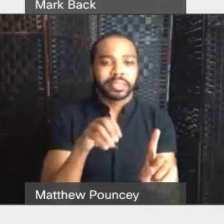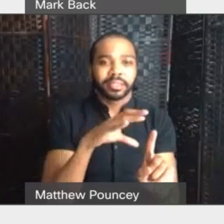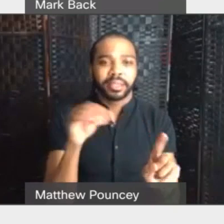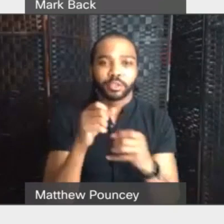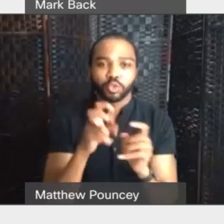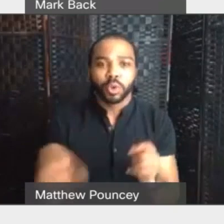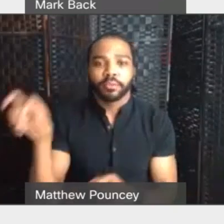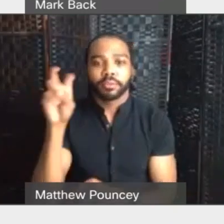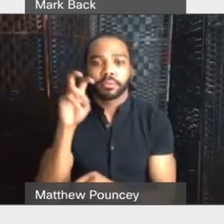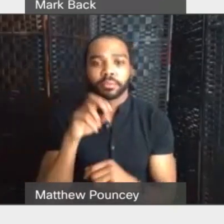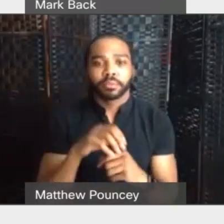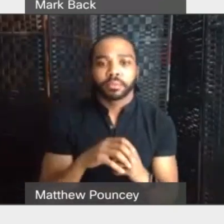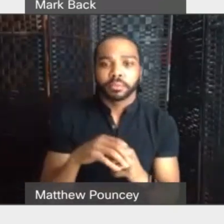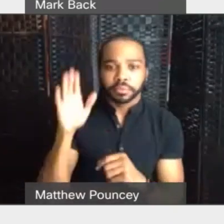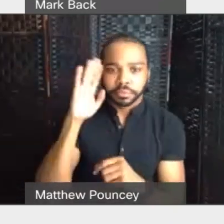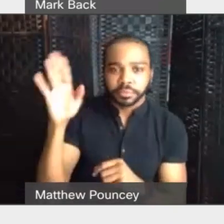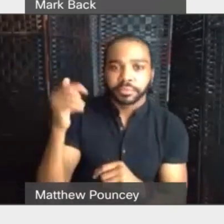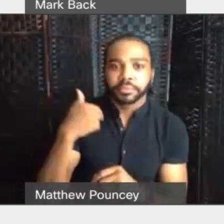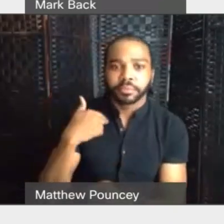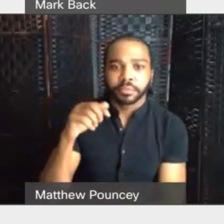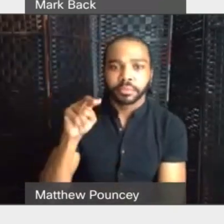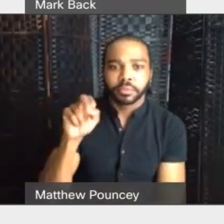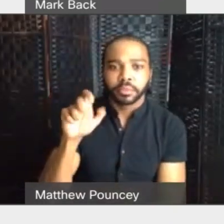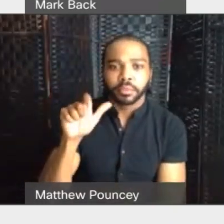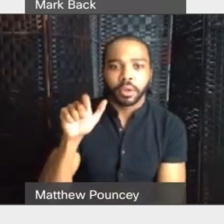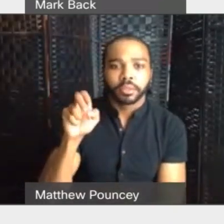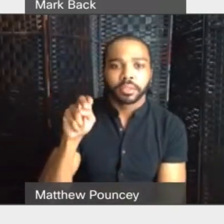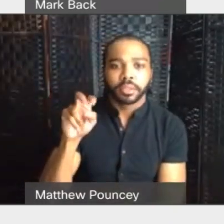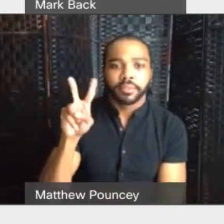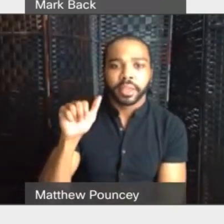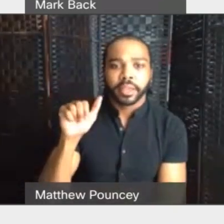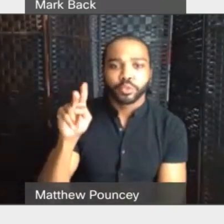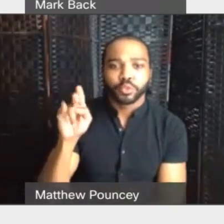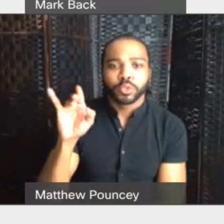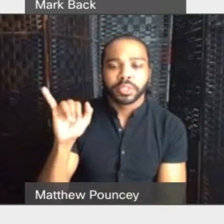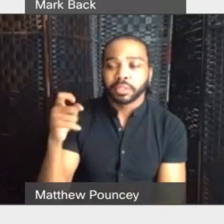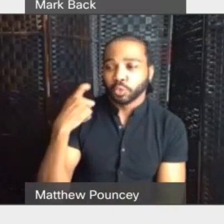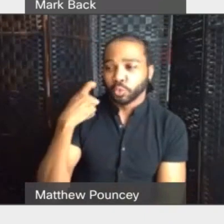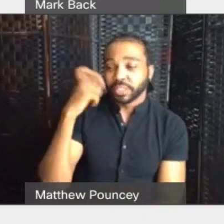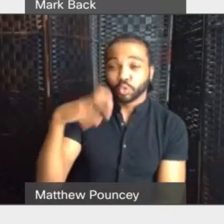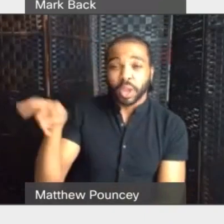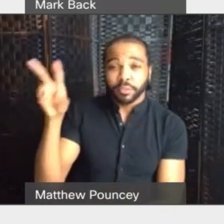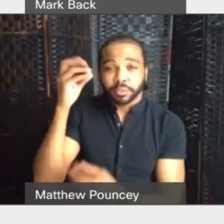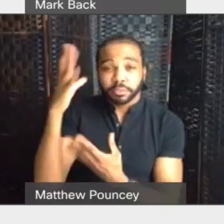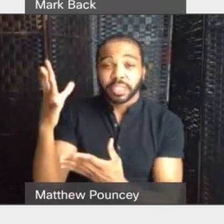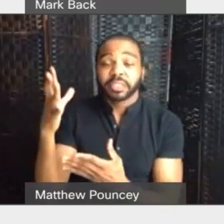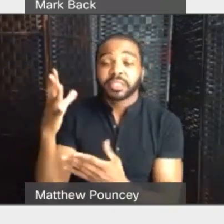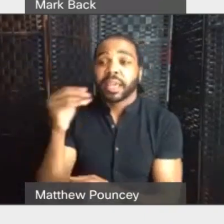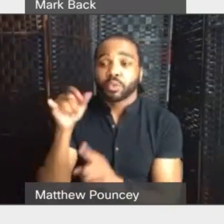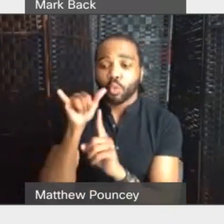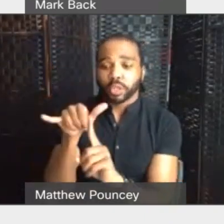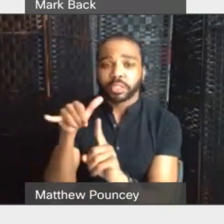Hi, this is Nelson. So the travel guidance was recently updated and the quarantine guidance was also updated. So